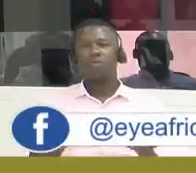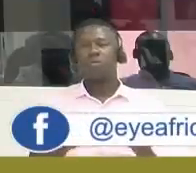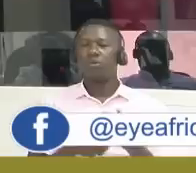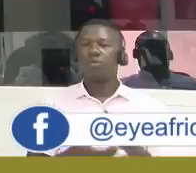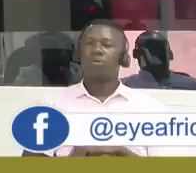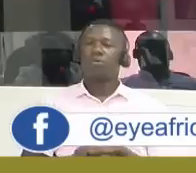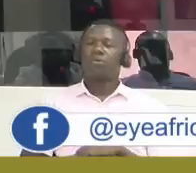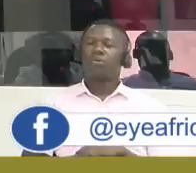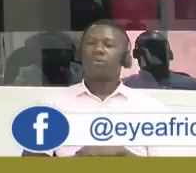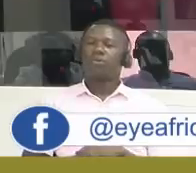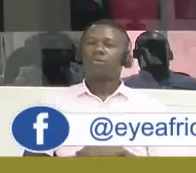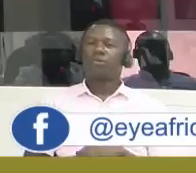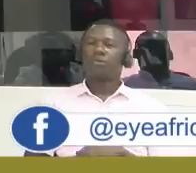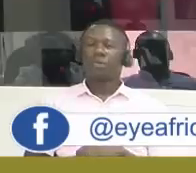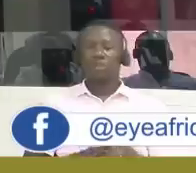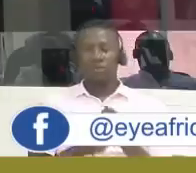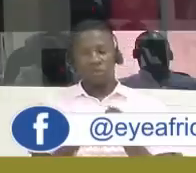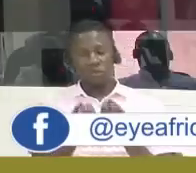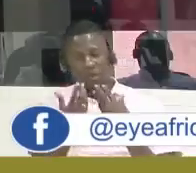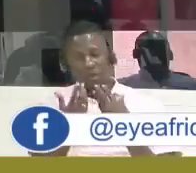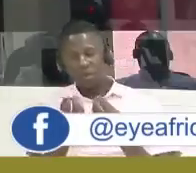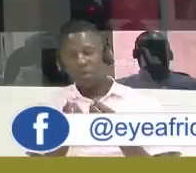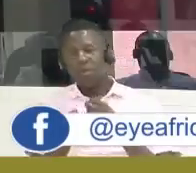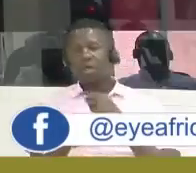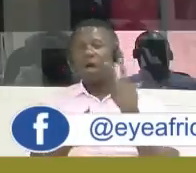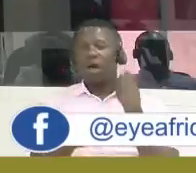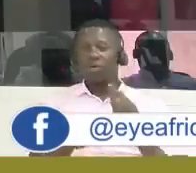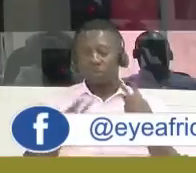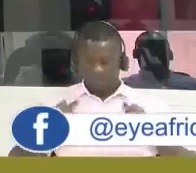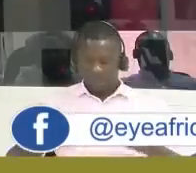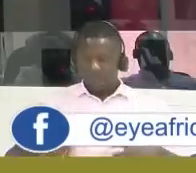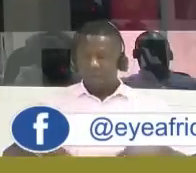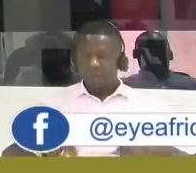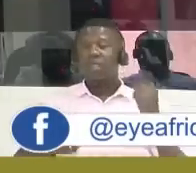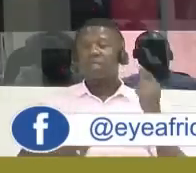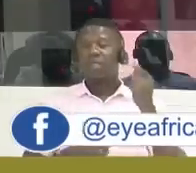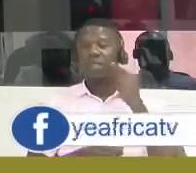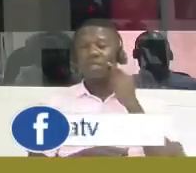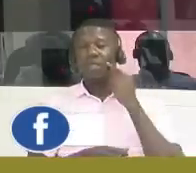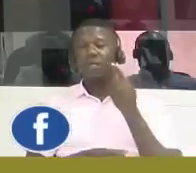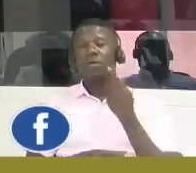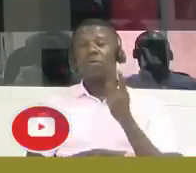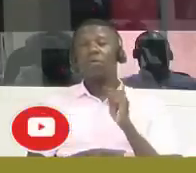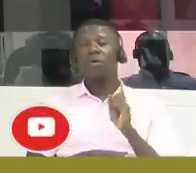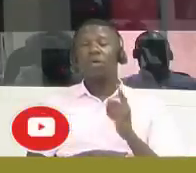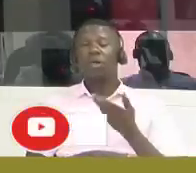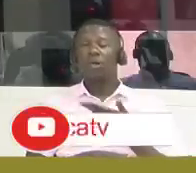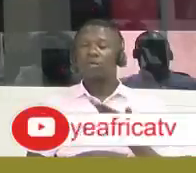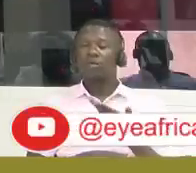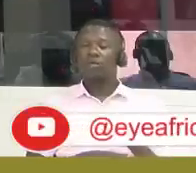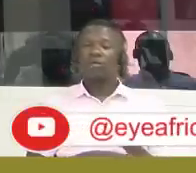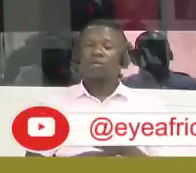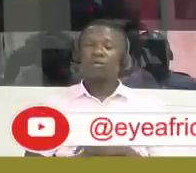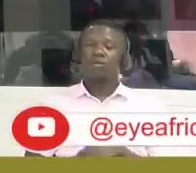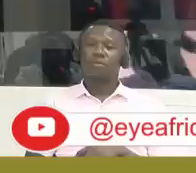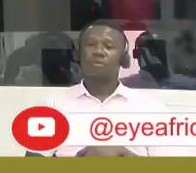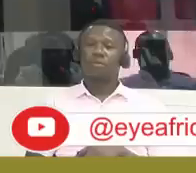Can you please tell us how he was dressed that day? Yeah, he was dressed in a long